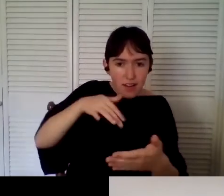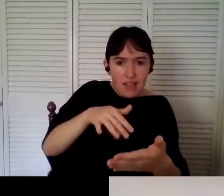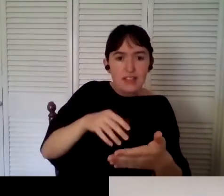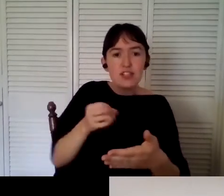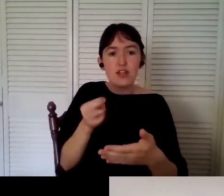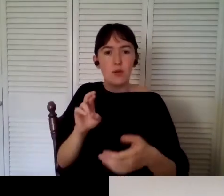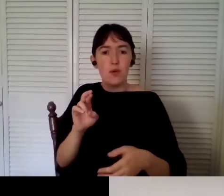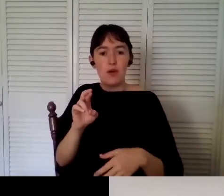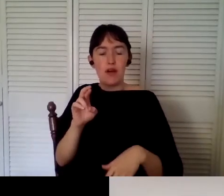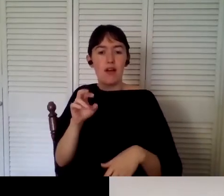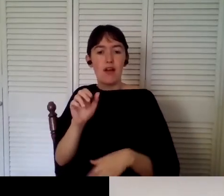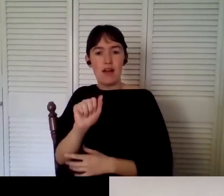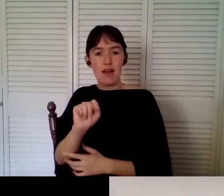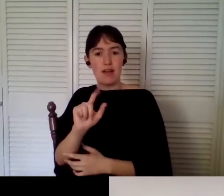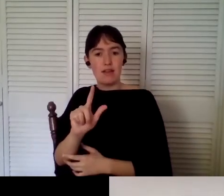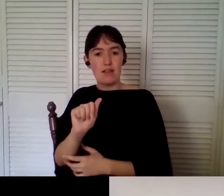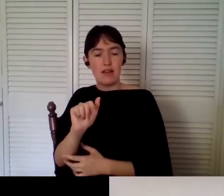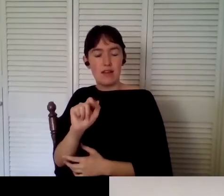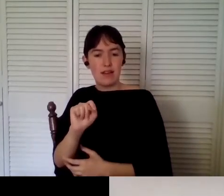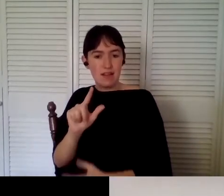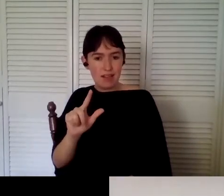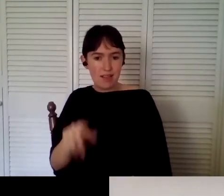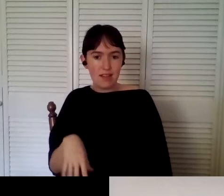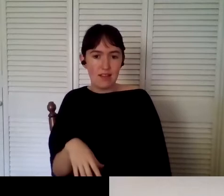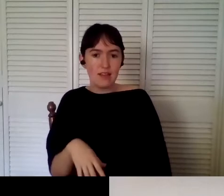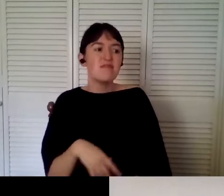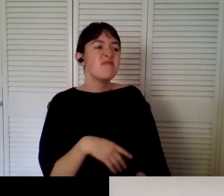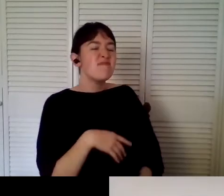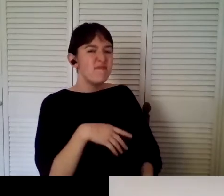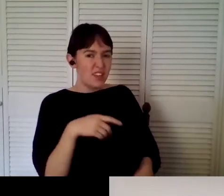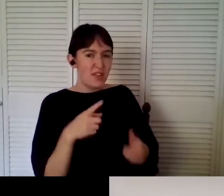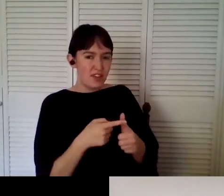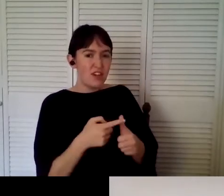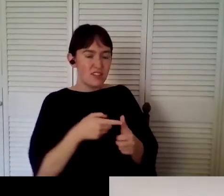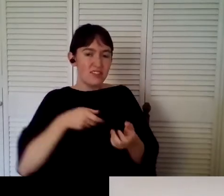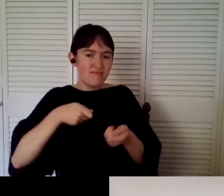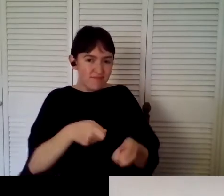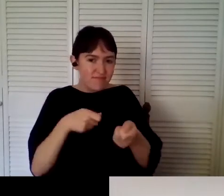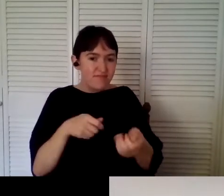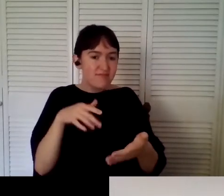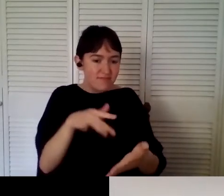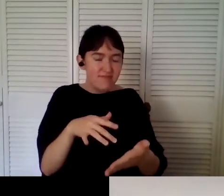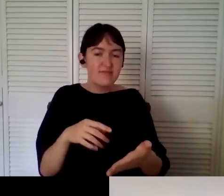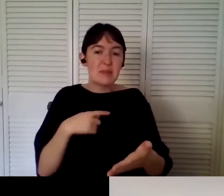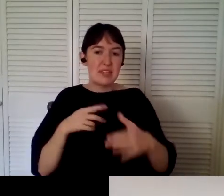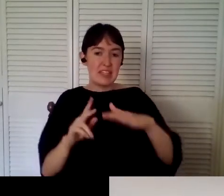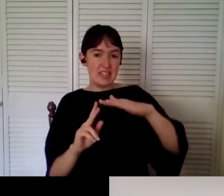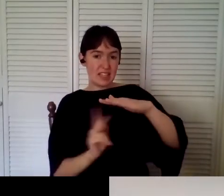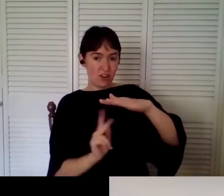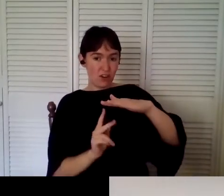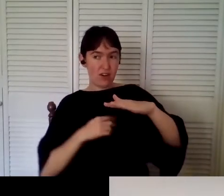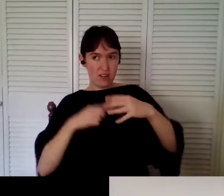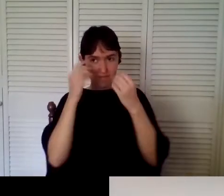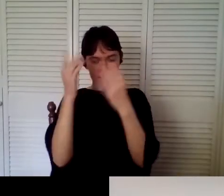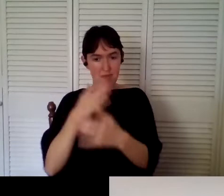n- told my parents that I wanted to be an archaeologist in kindergarten, and then I told my parents that I wanted to be an experimental archaeologist in second